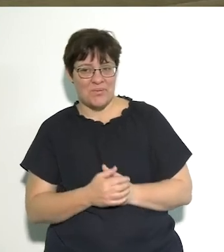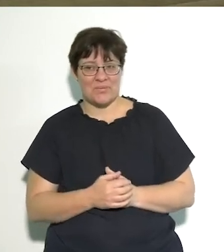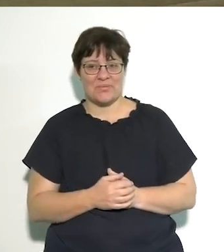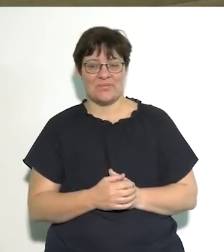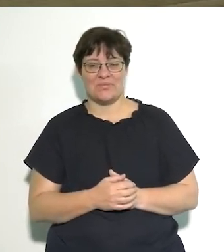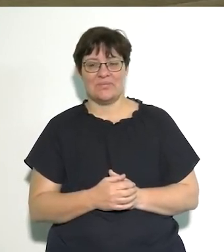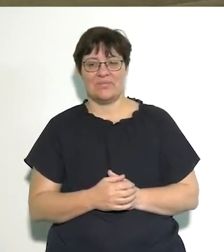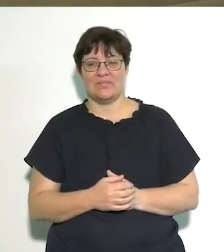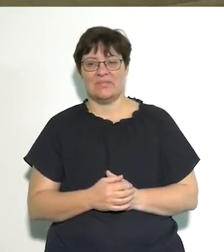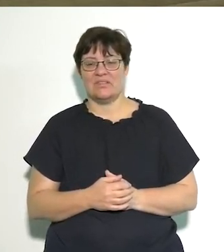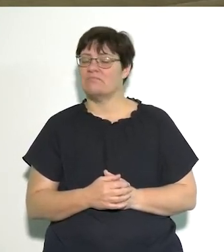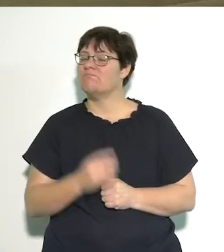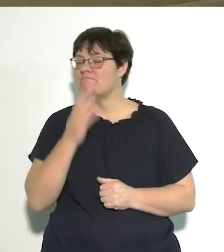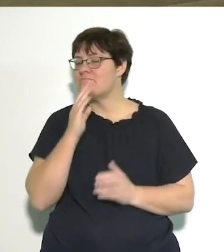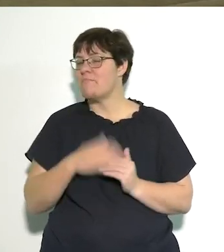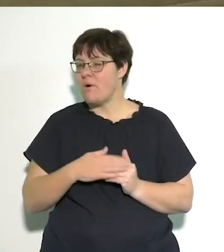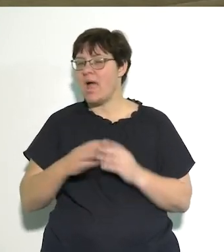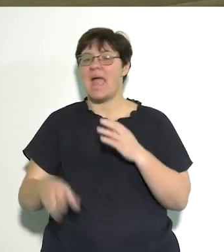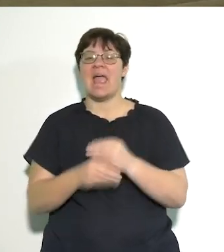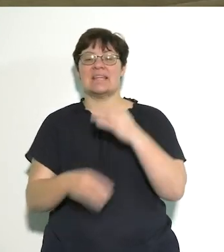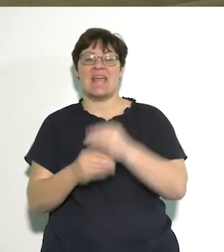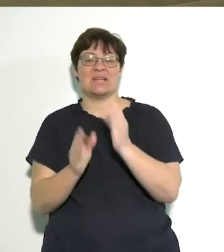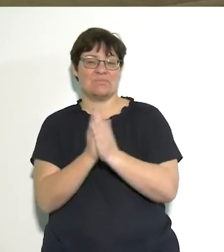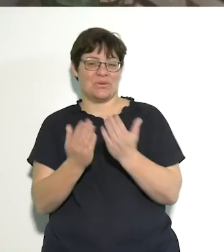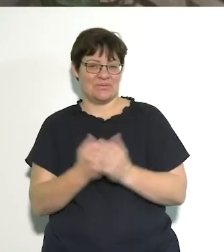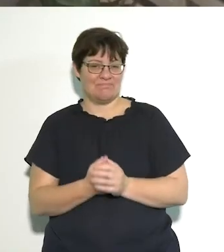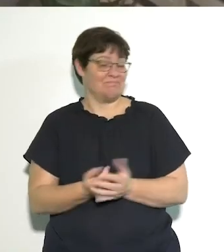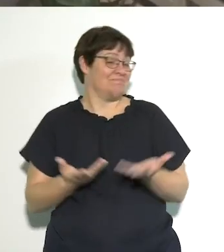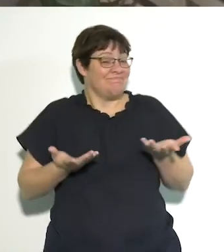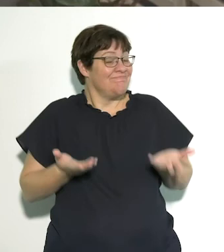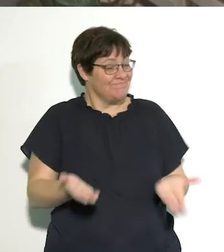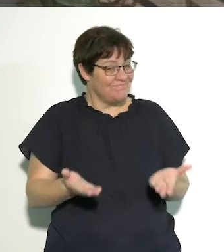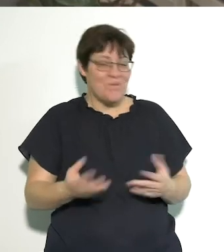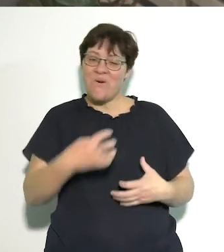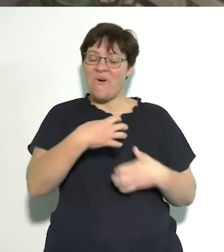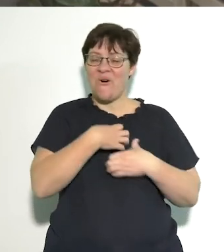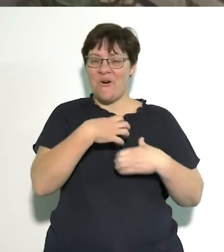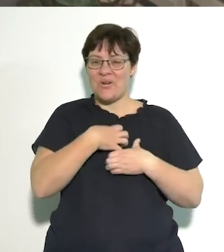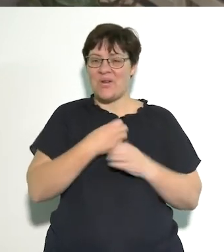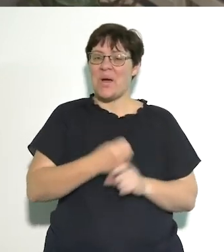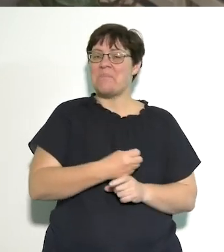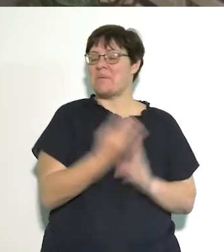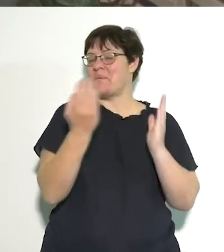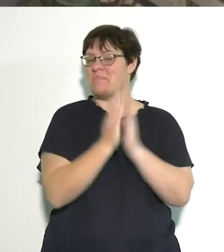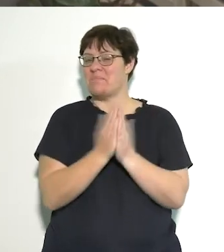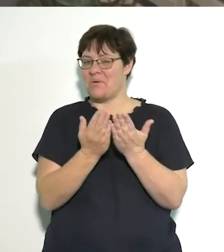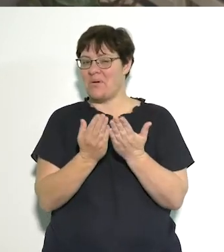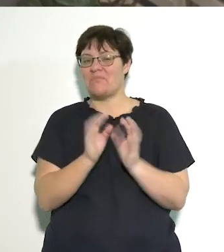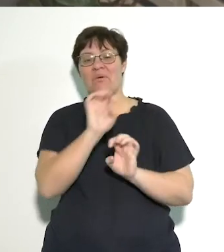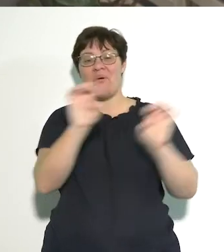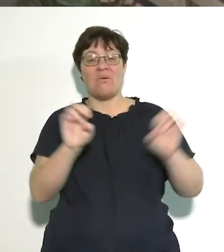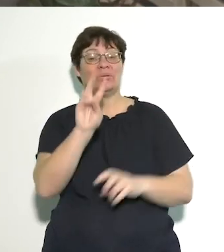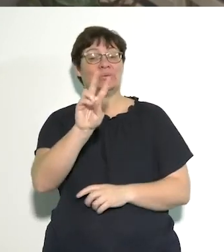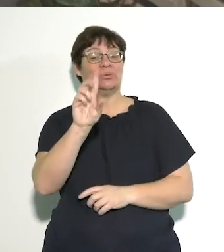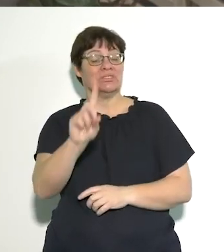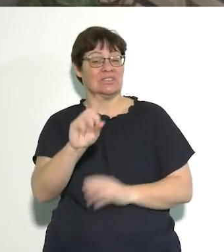Circle. Think of some more shapes and add them to your book. And there you have it. You've got your own pop-up book with your